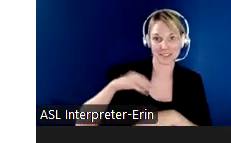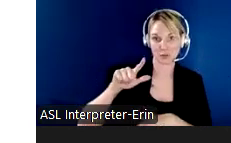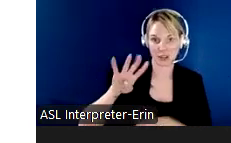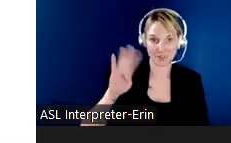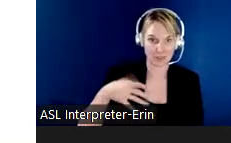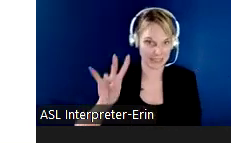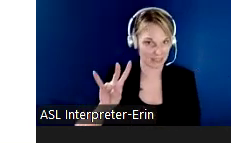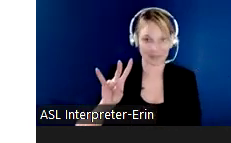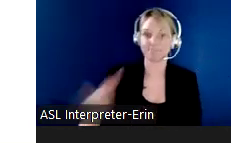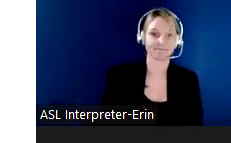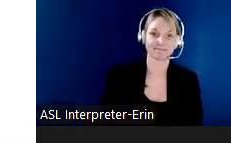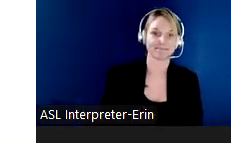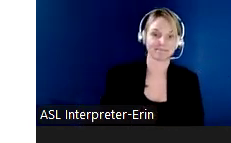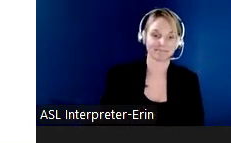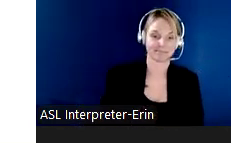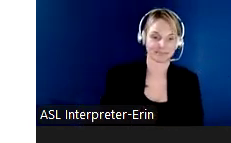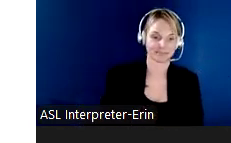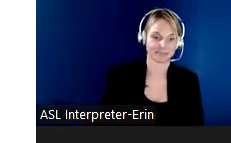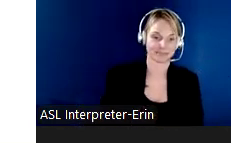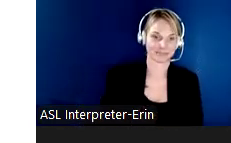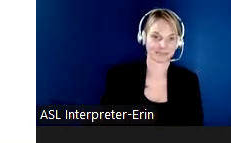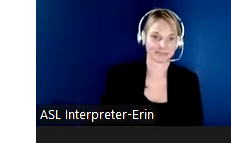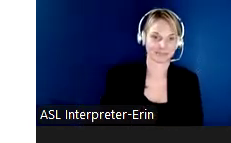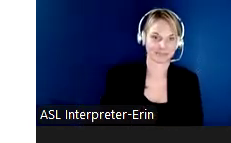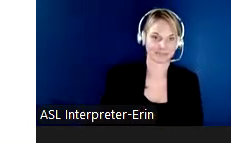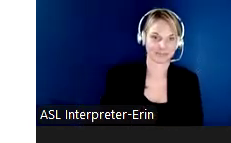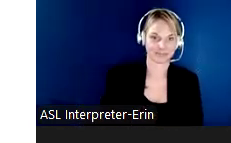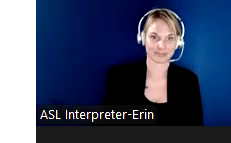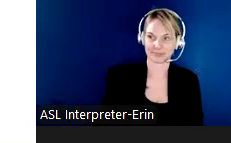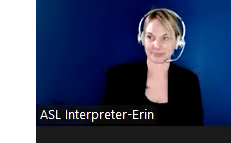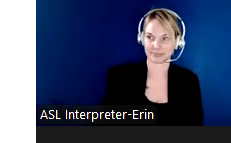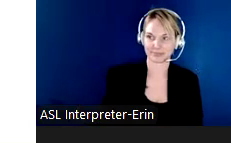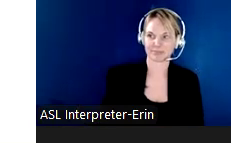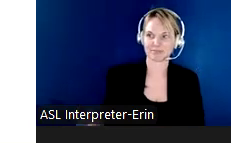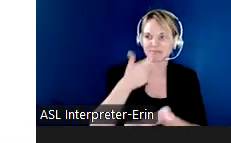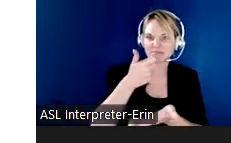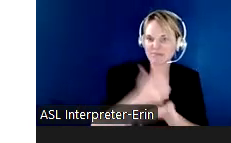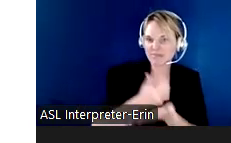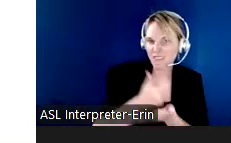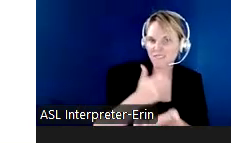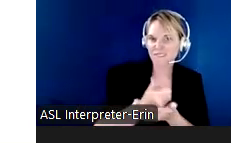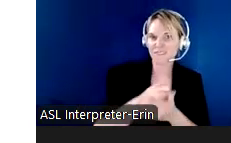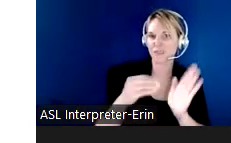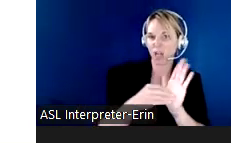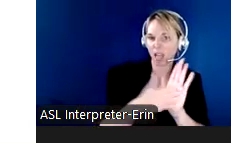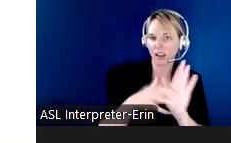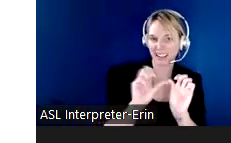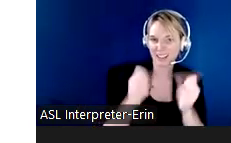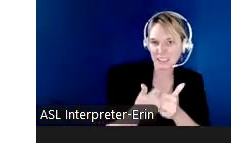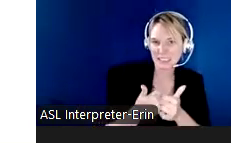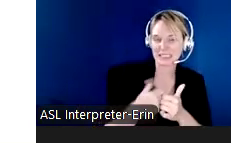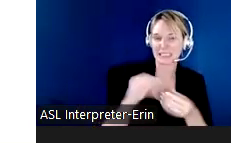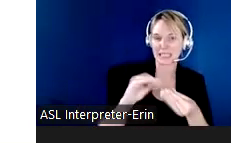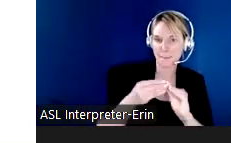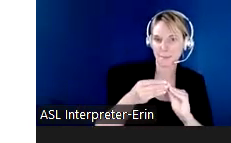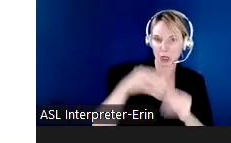Okay, thank you. Then somebody's asking, is it helpful to indicate the agency number in the notes when submitting